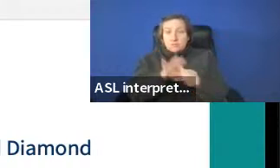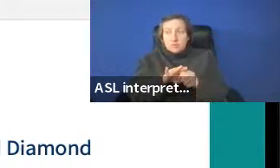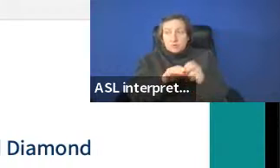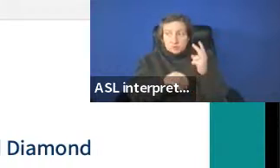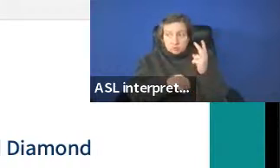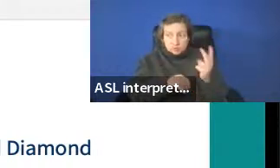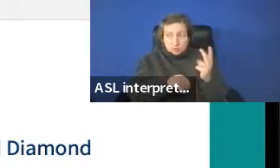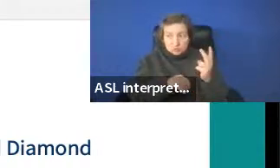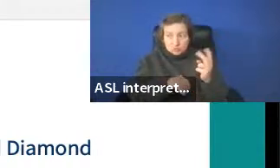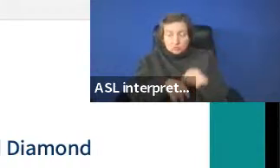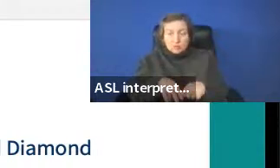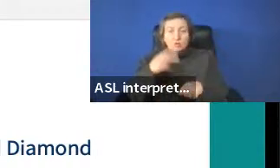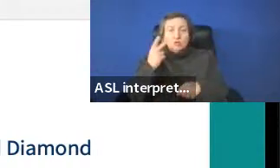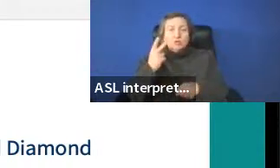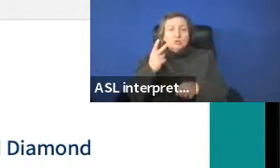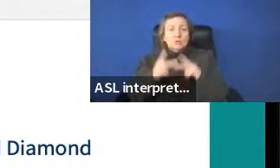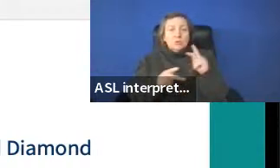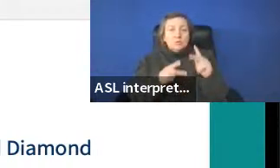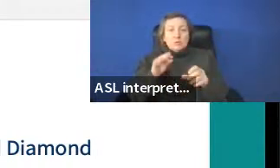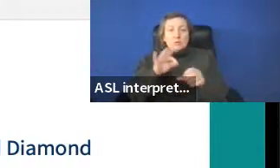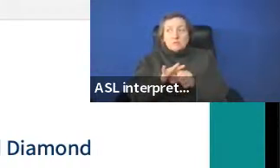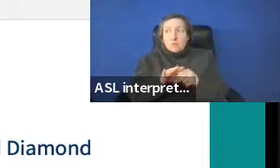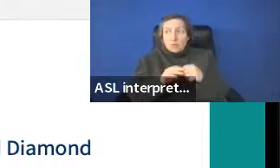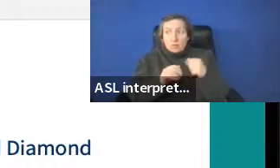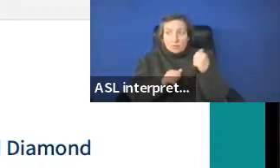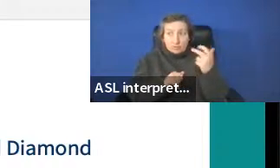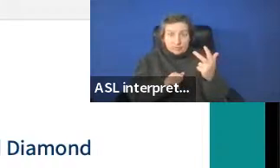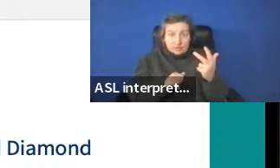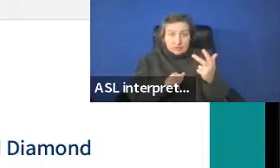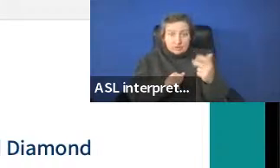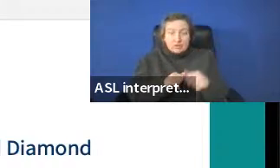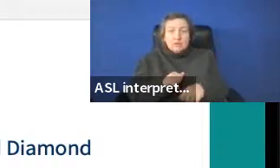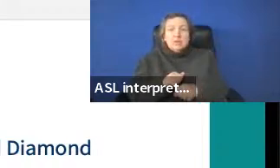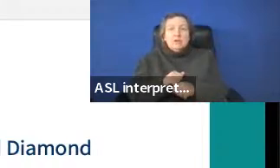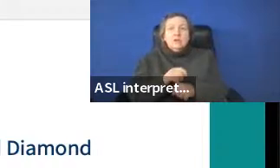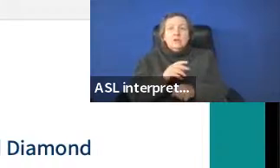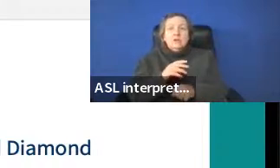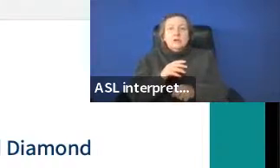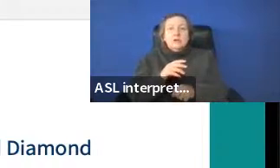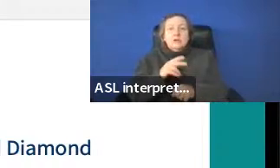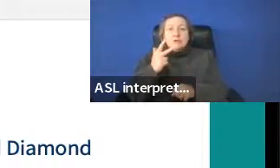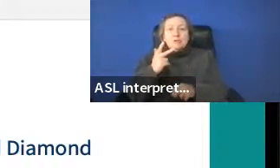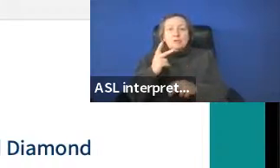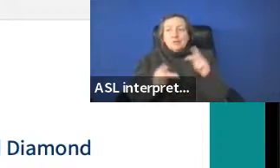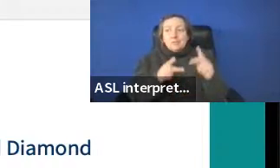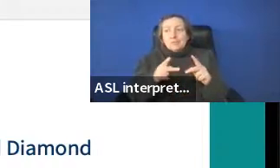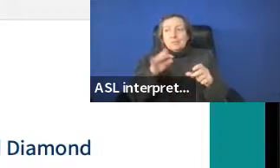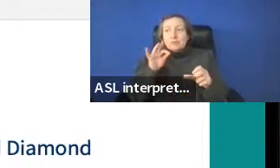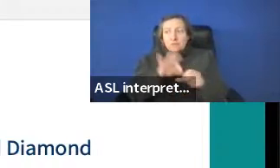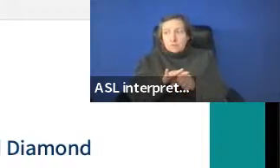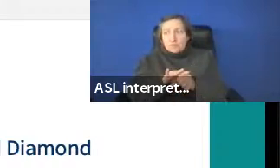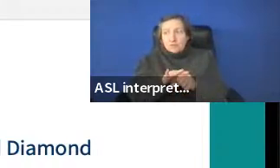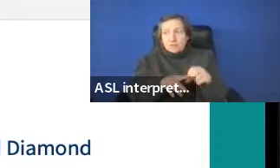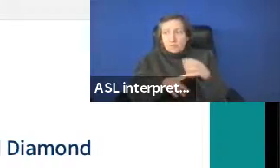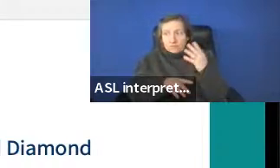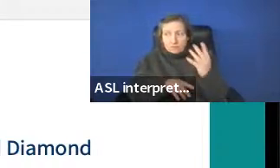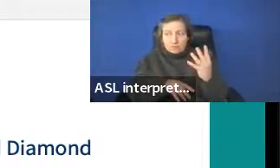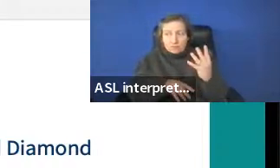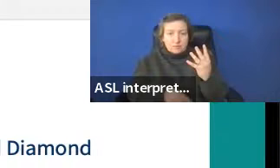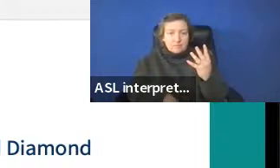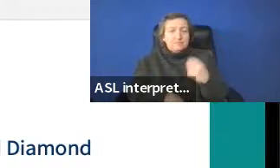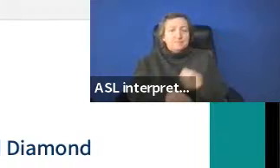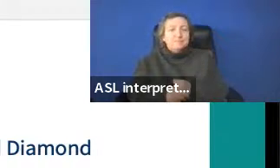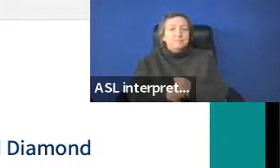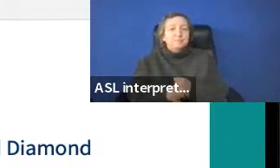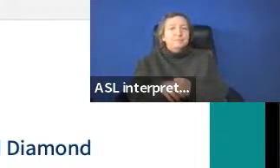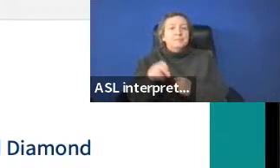2 people voting 3, and 4, and 3 people voting 4. All